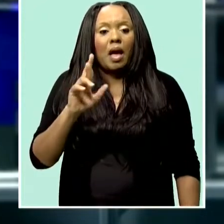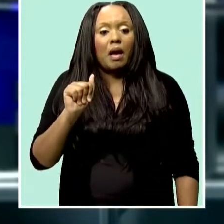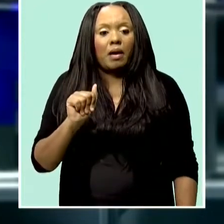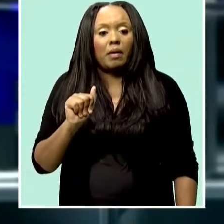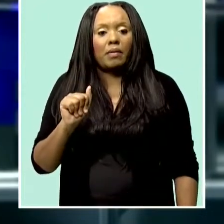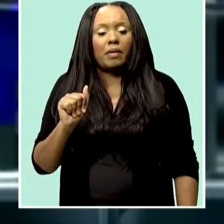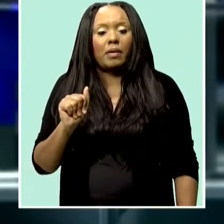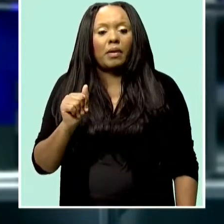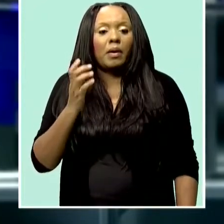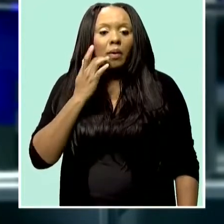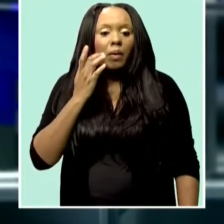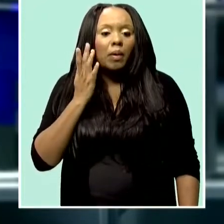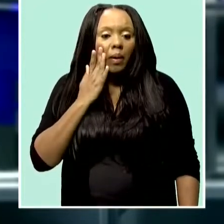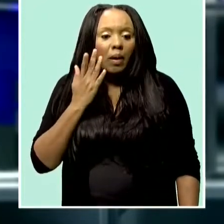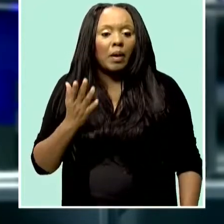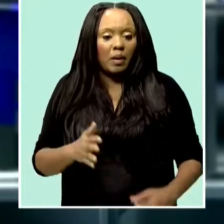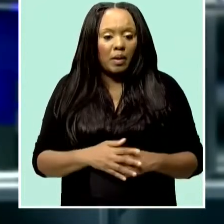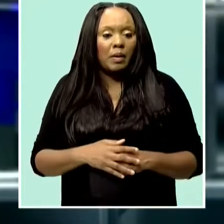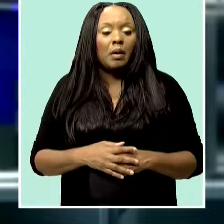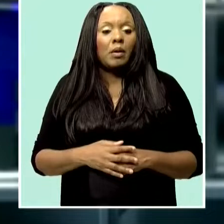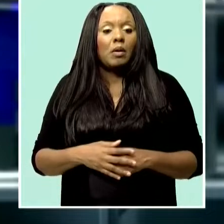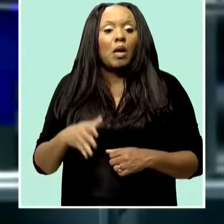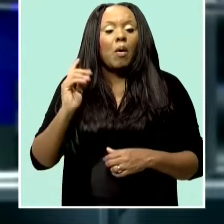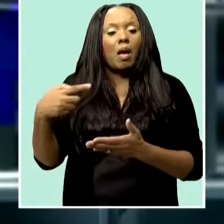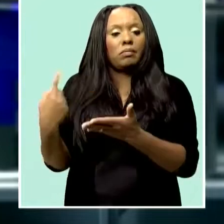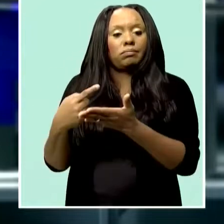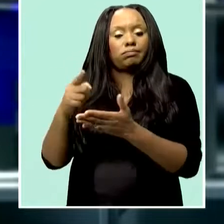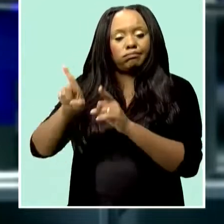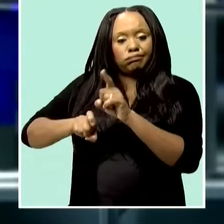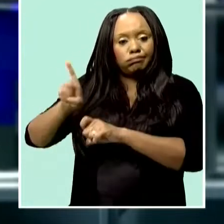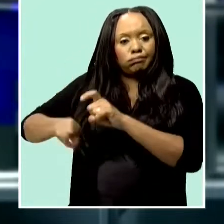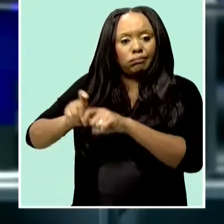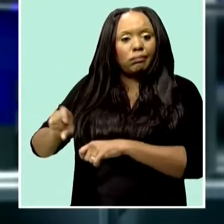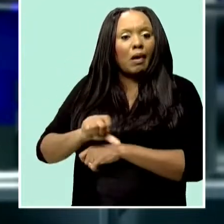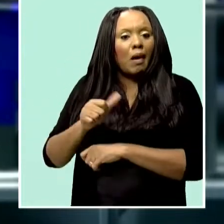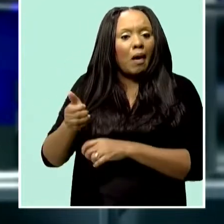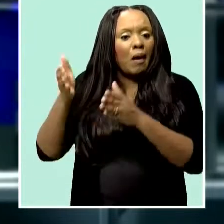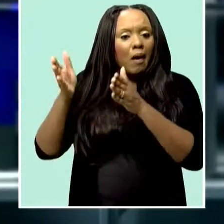their cross-examination of Mr. Blackman and also receive a decision on an earlier